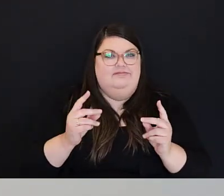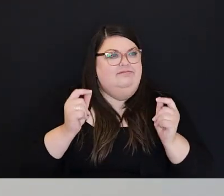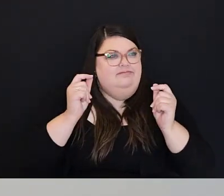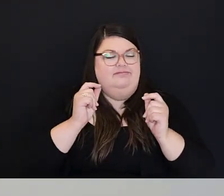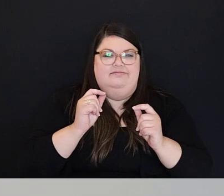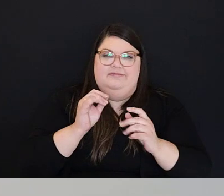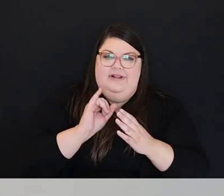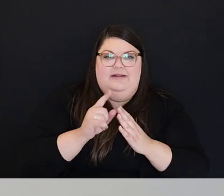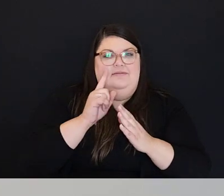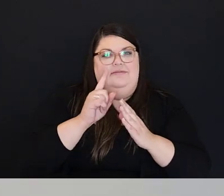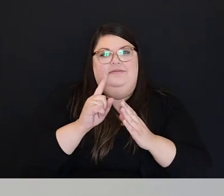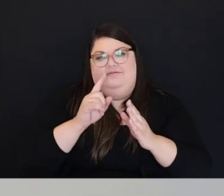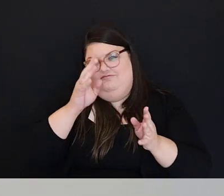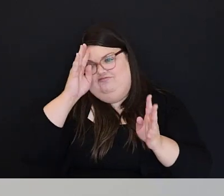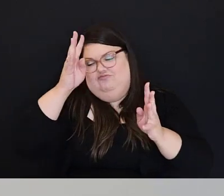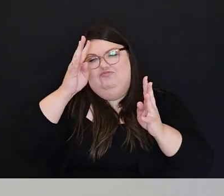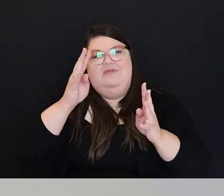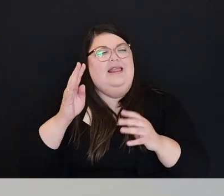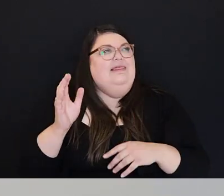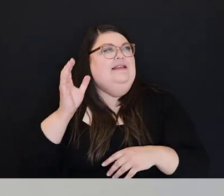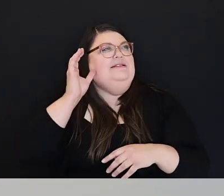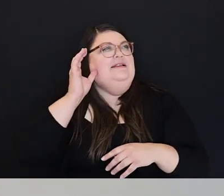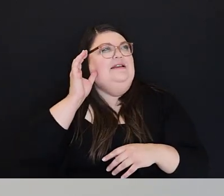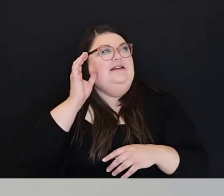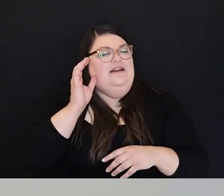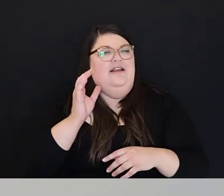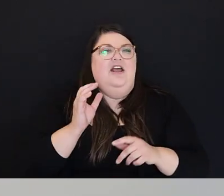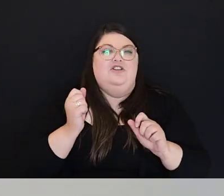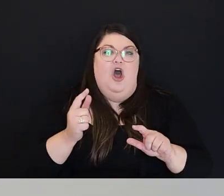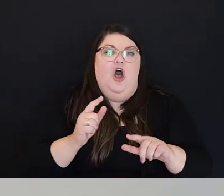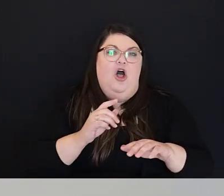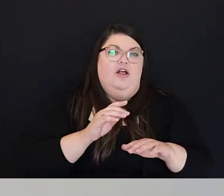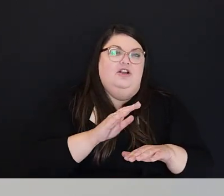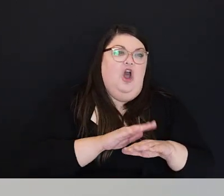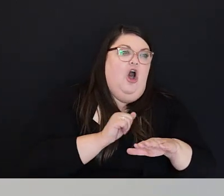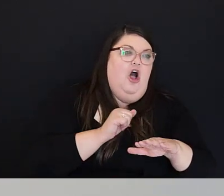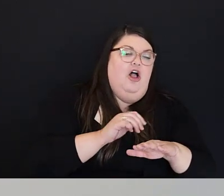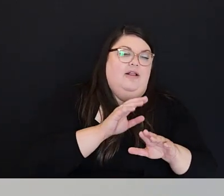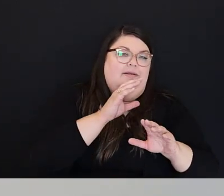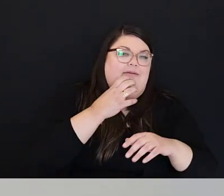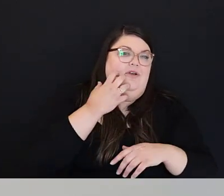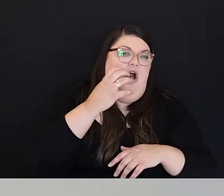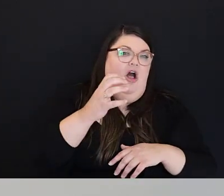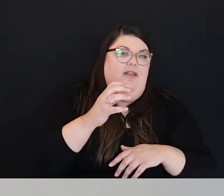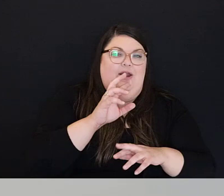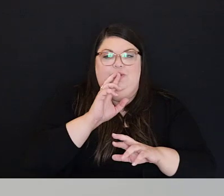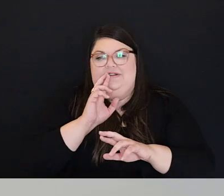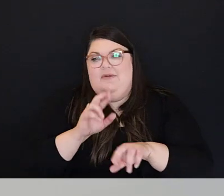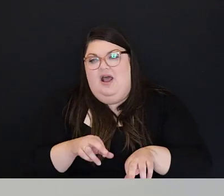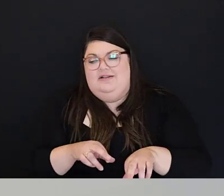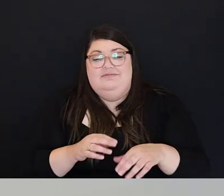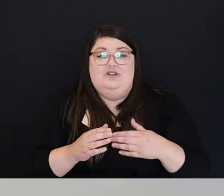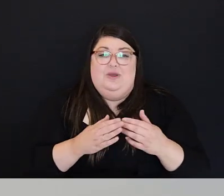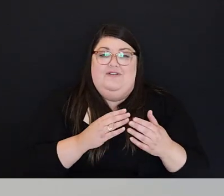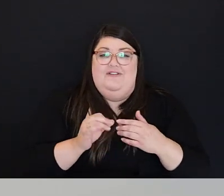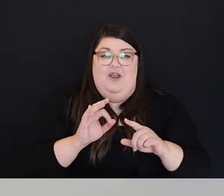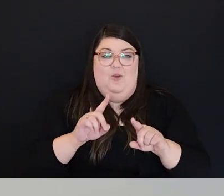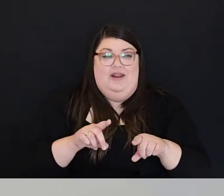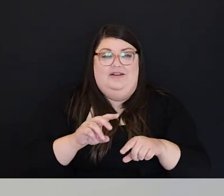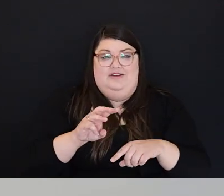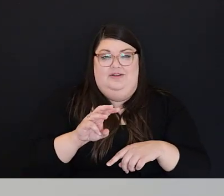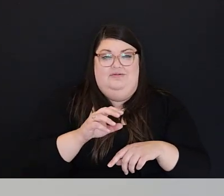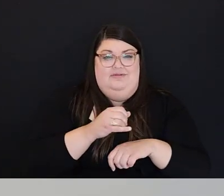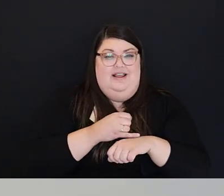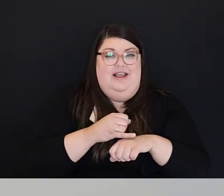to improvise and actually listen, and it is all call and response. And even if I went to Lewis and did nothing with the material of the